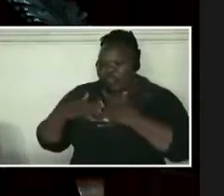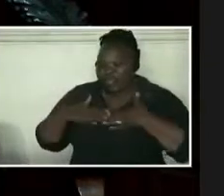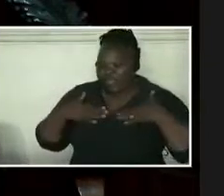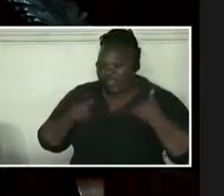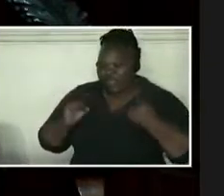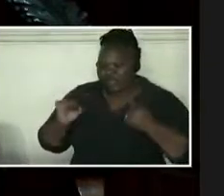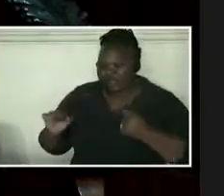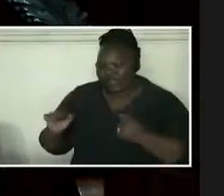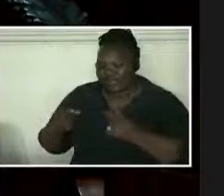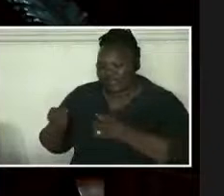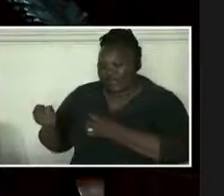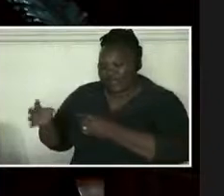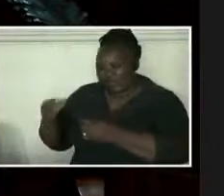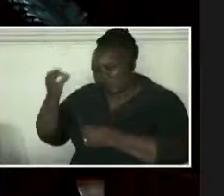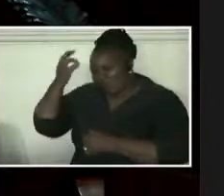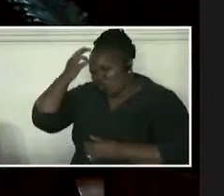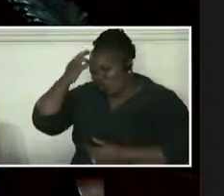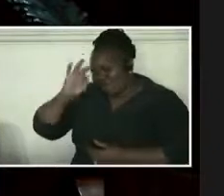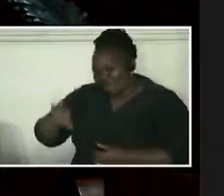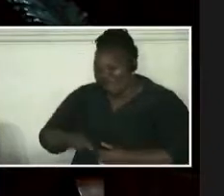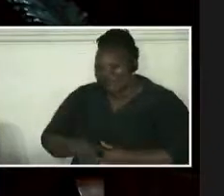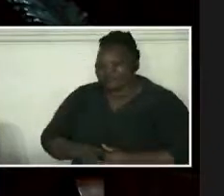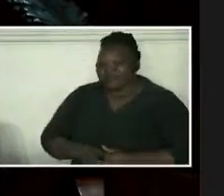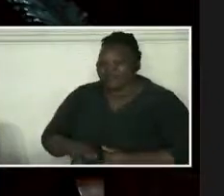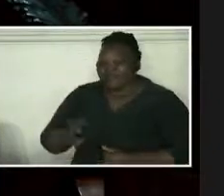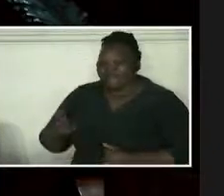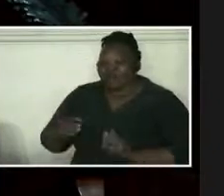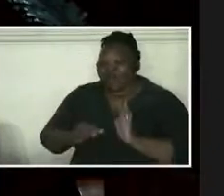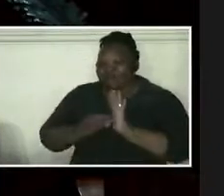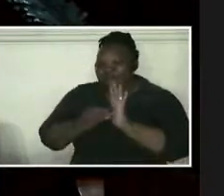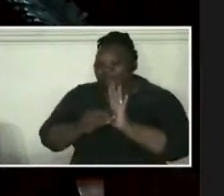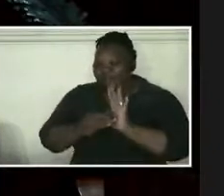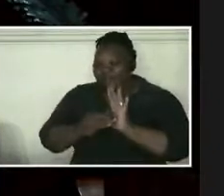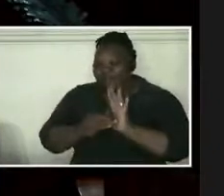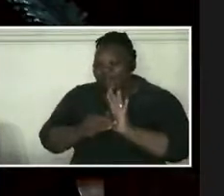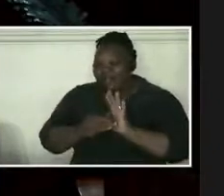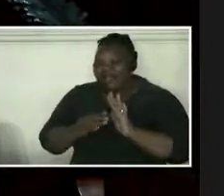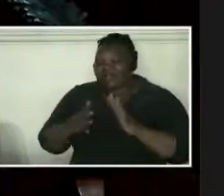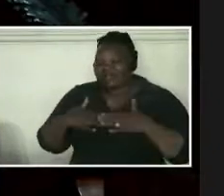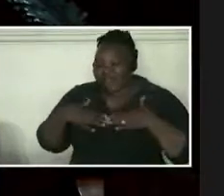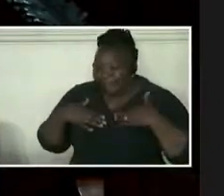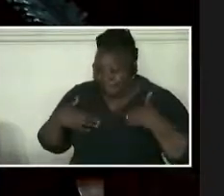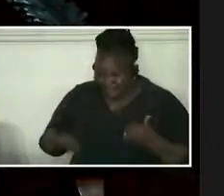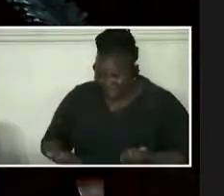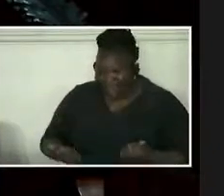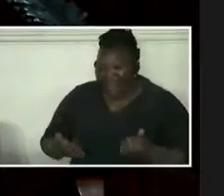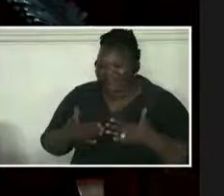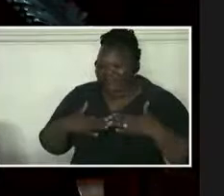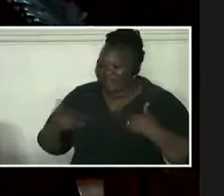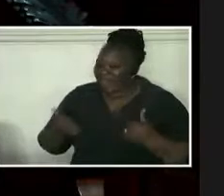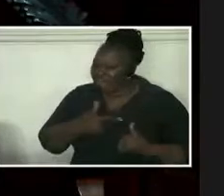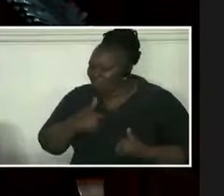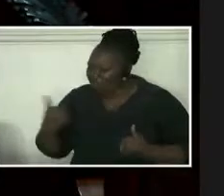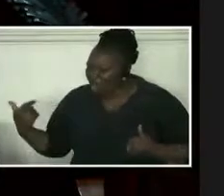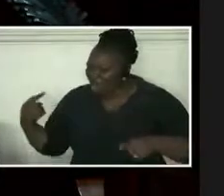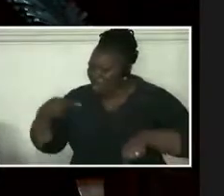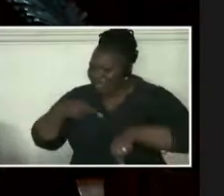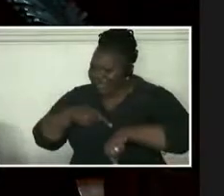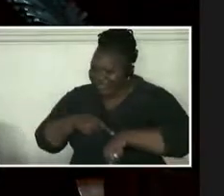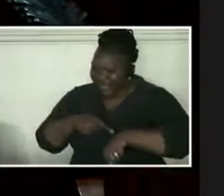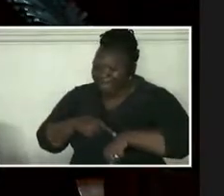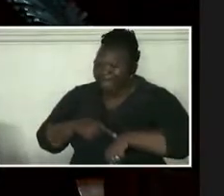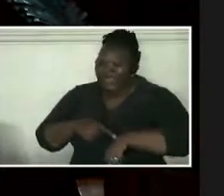government for instance we can keep ourselves alive and live longer by one getting